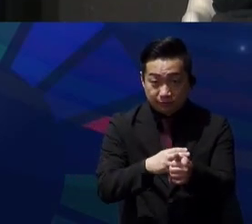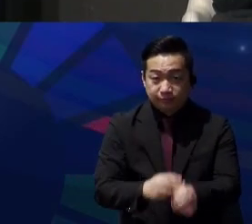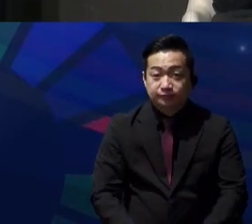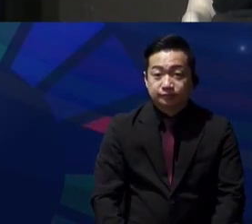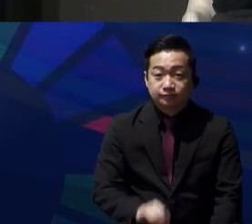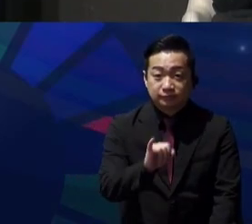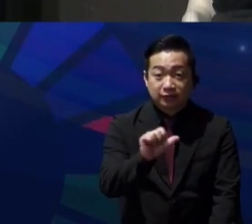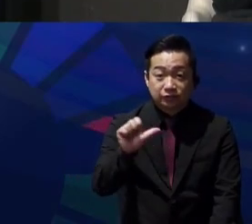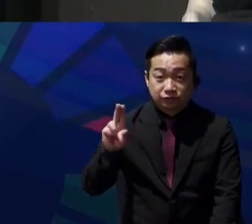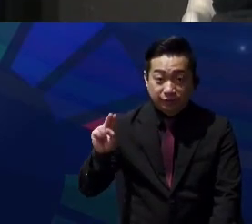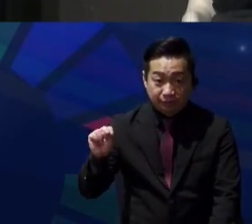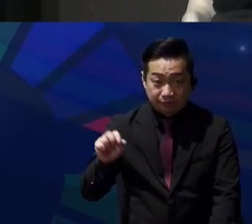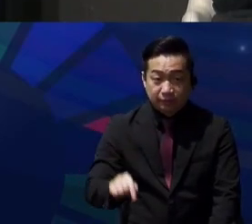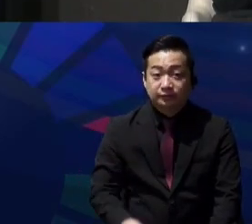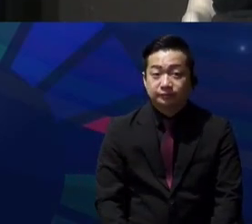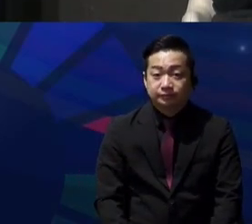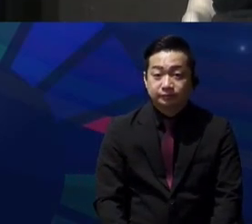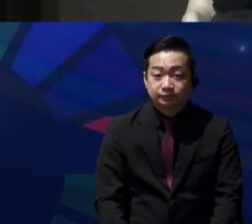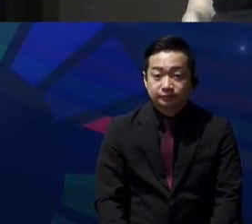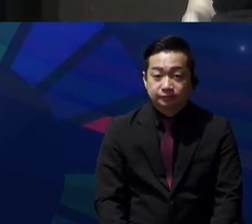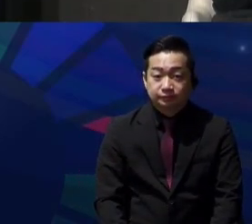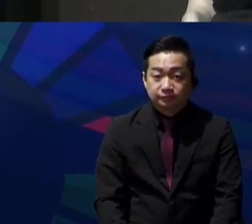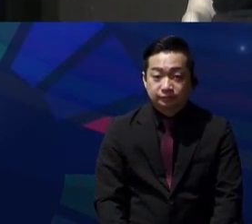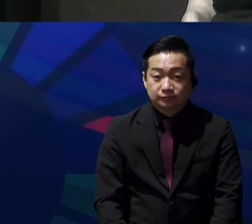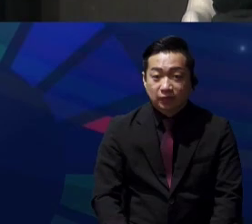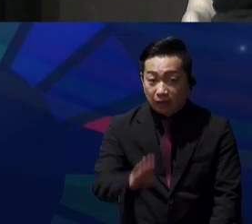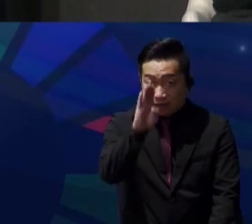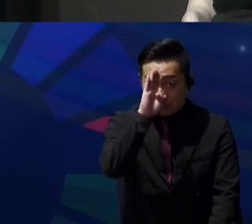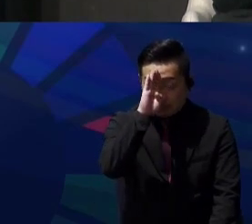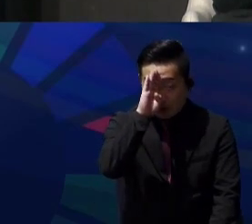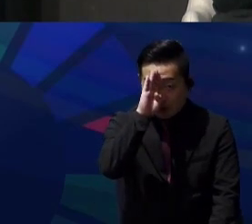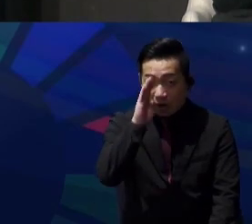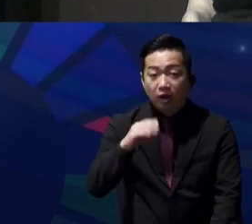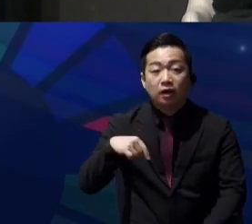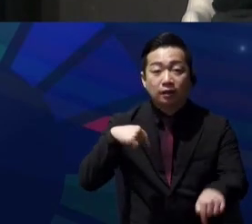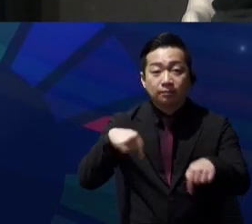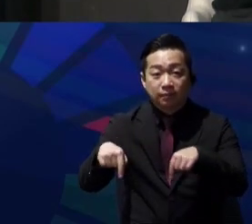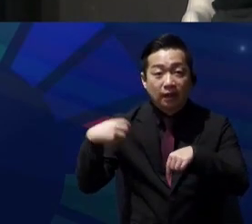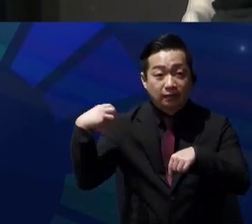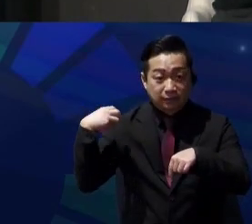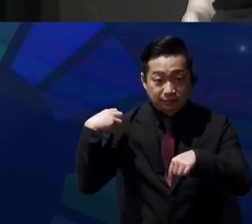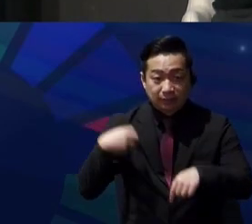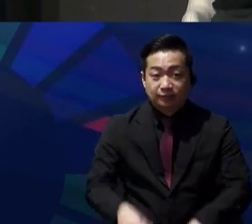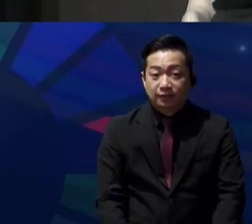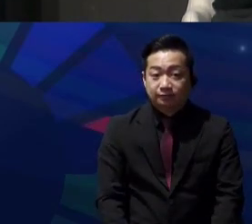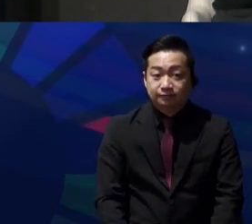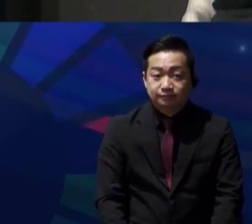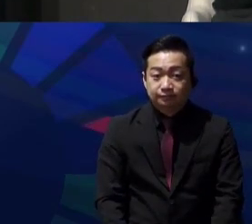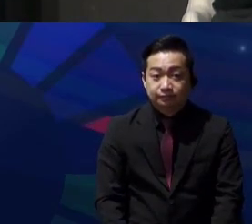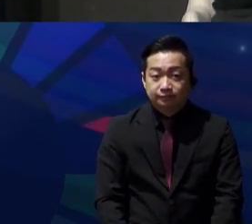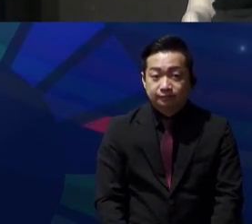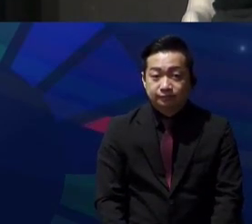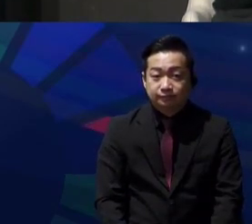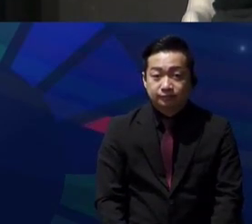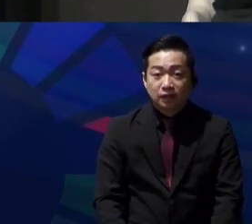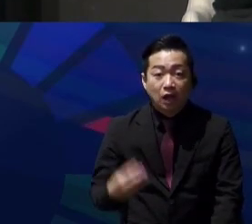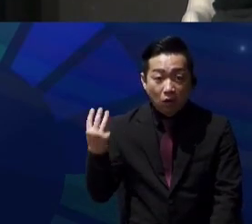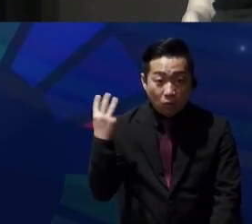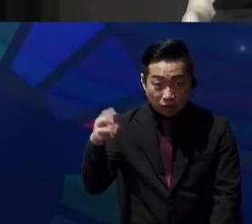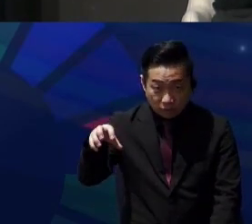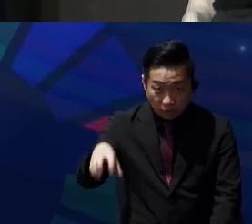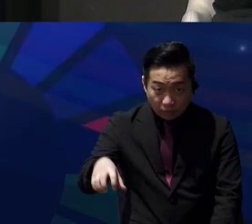Disease Estimation, IHME, at the University of Washington, and Professor